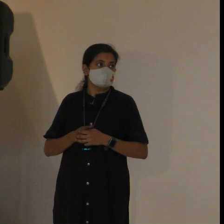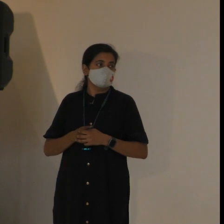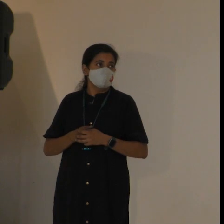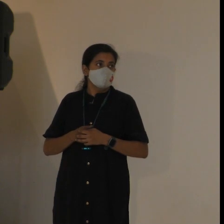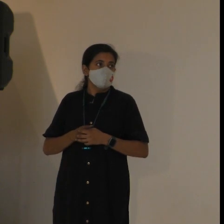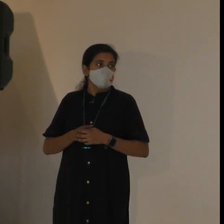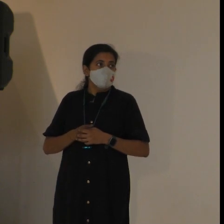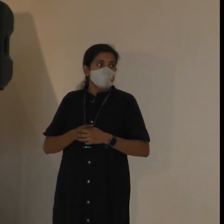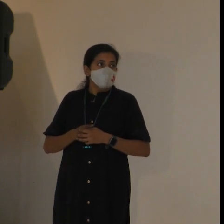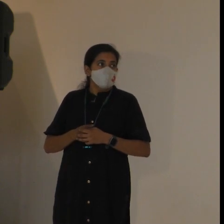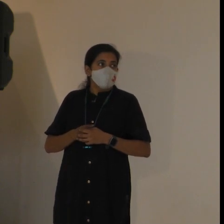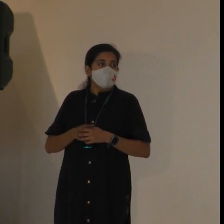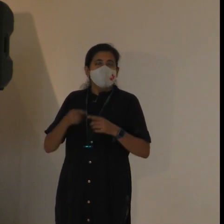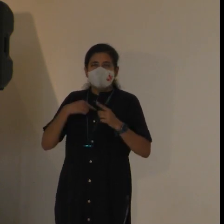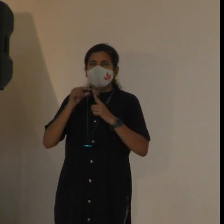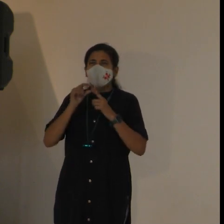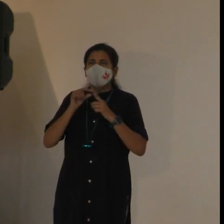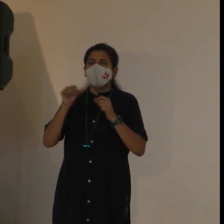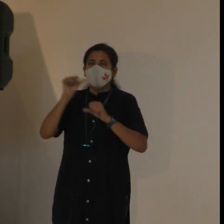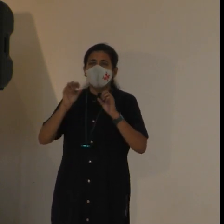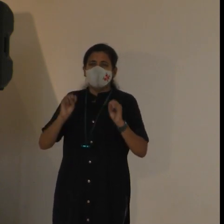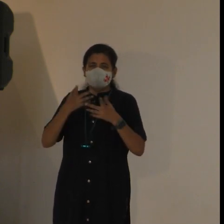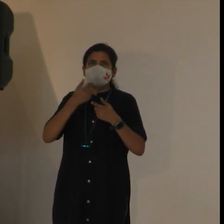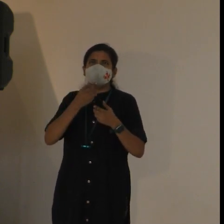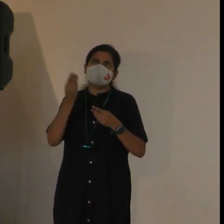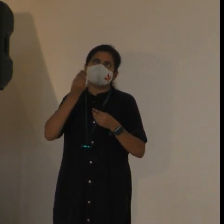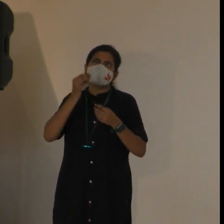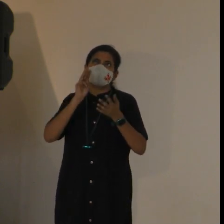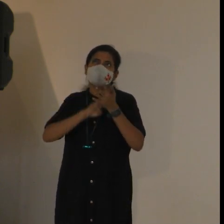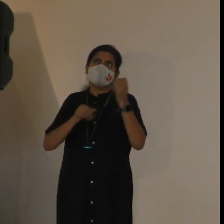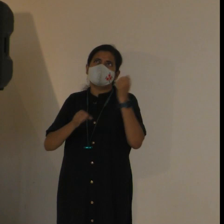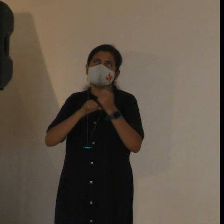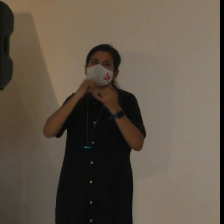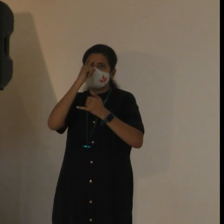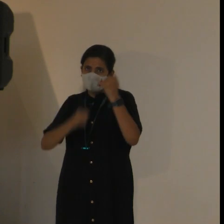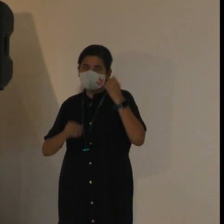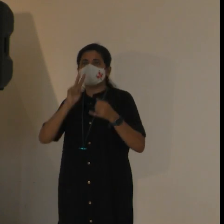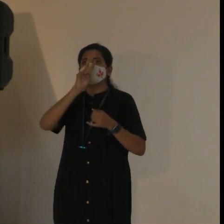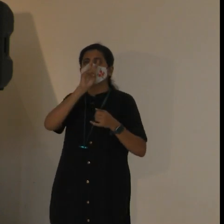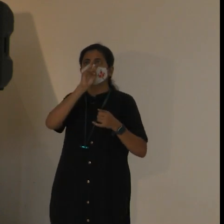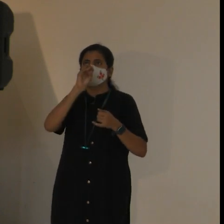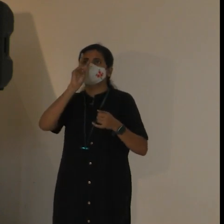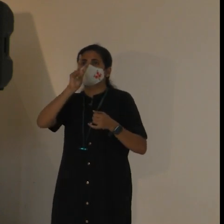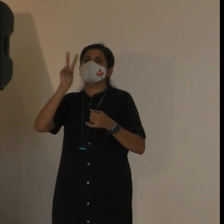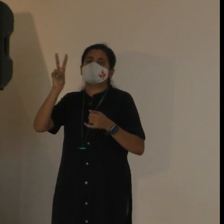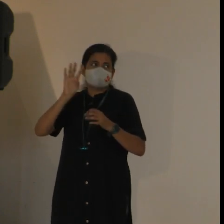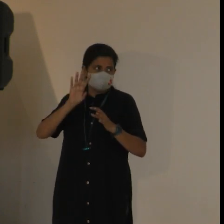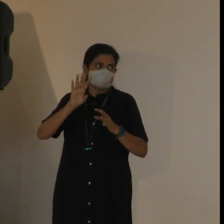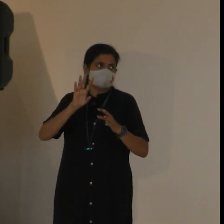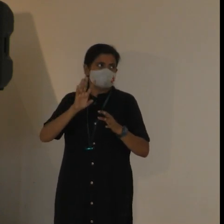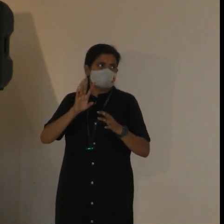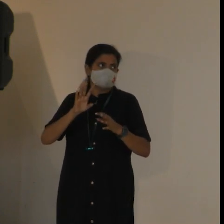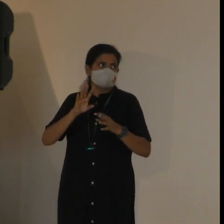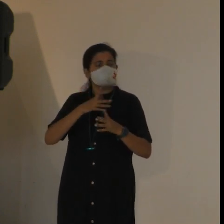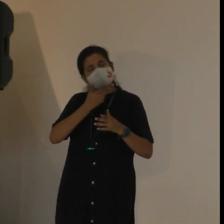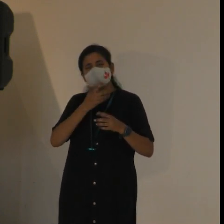So my project started in late March 2022. So I think that's a post-pandemic era. If we